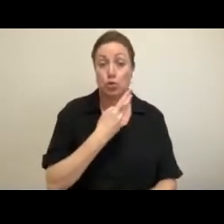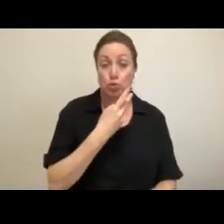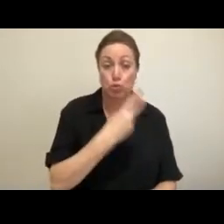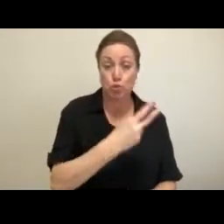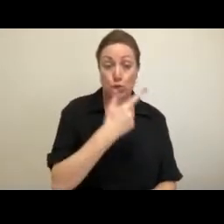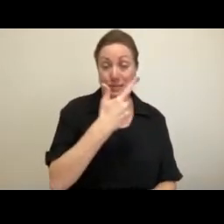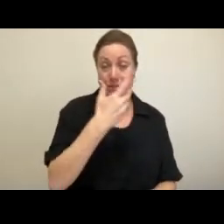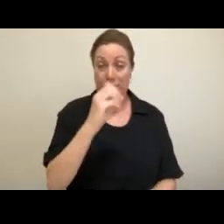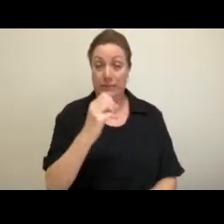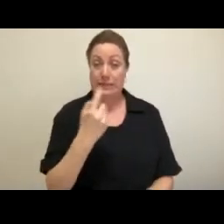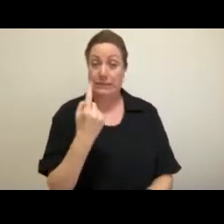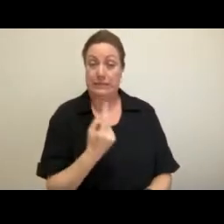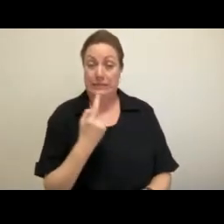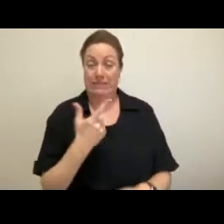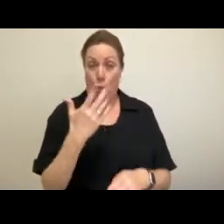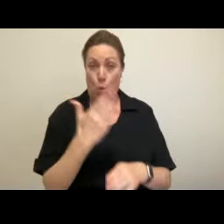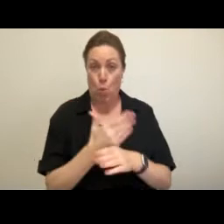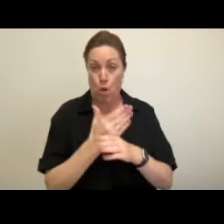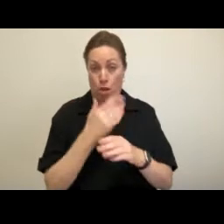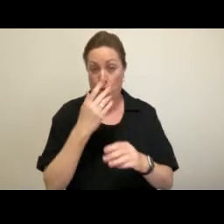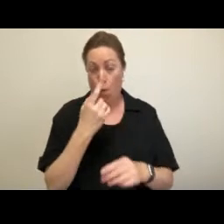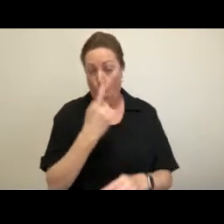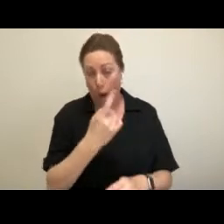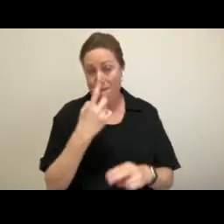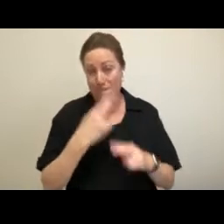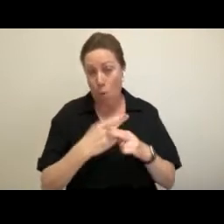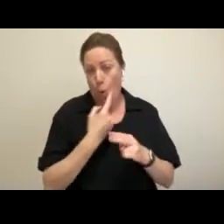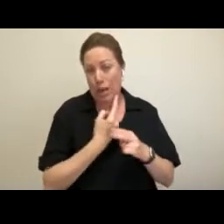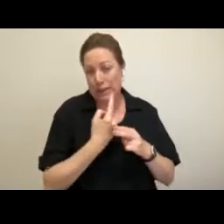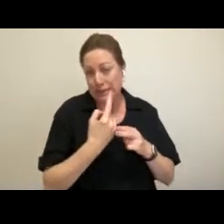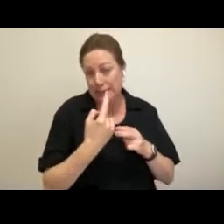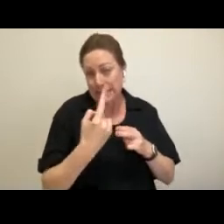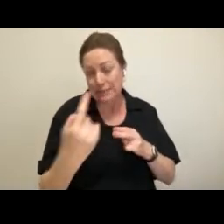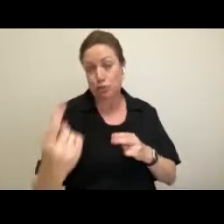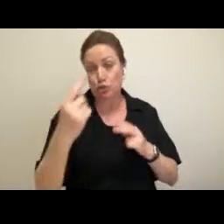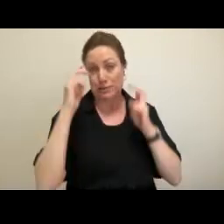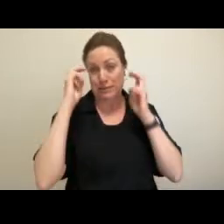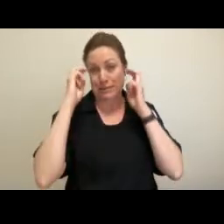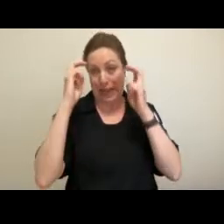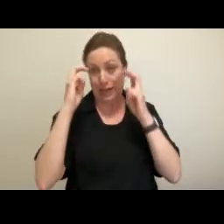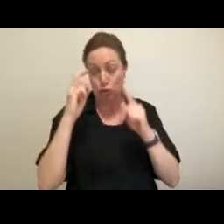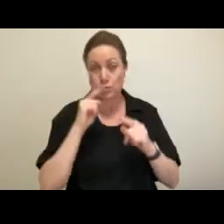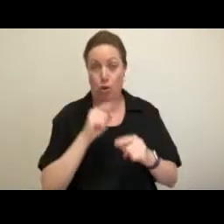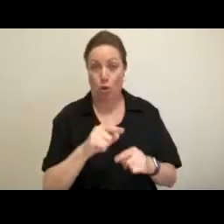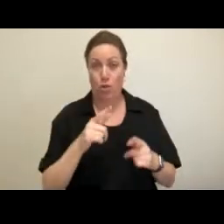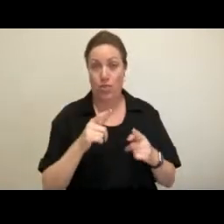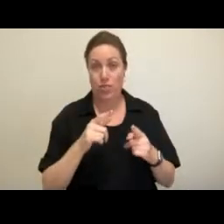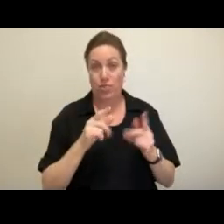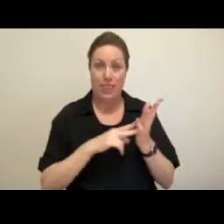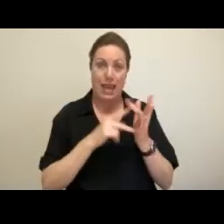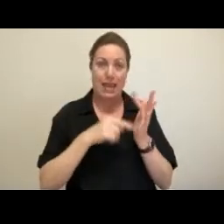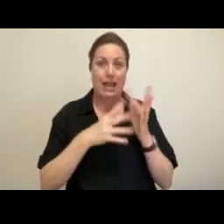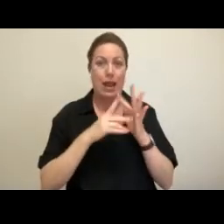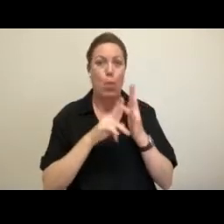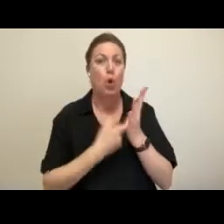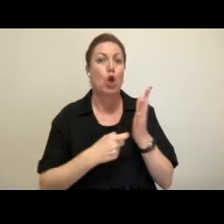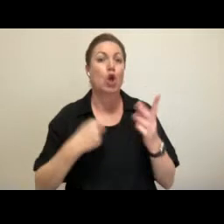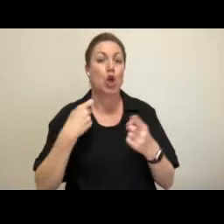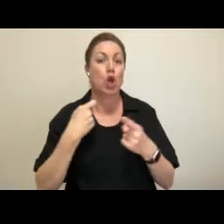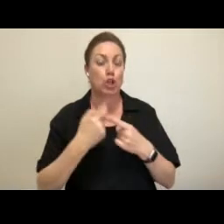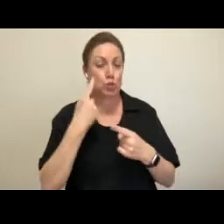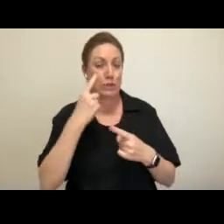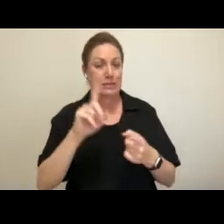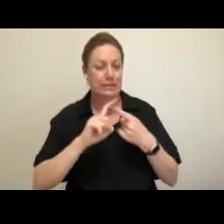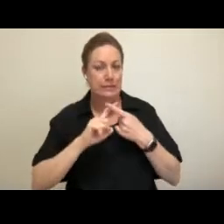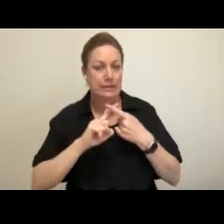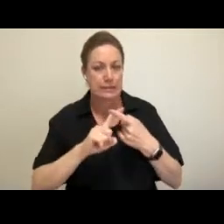every station on the network. As you can see, they're consistent in that they are all monochromatic and